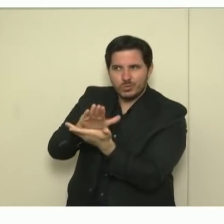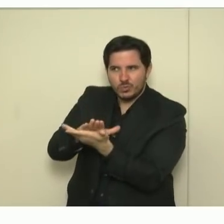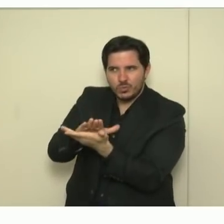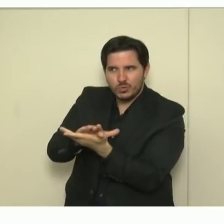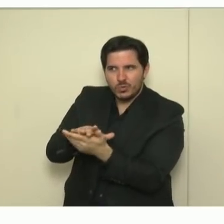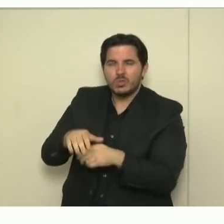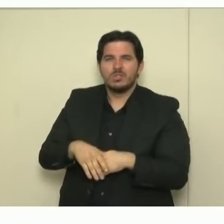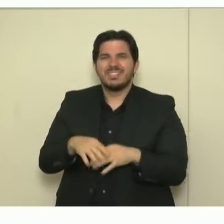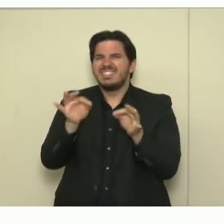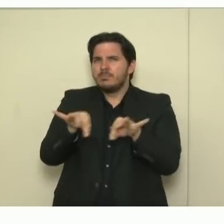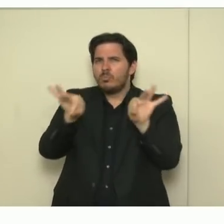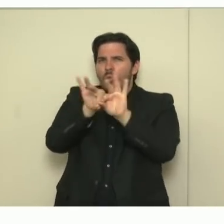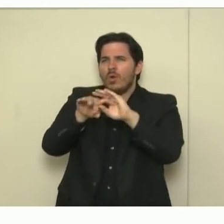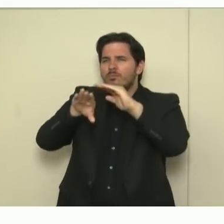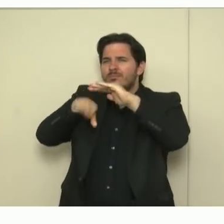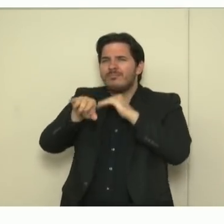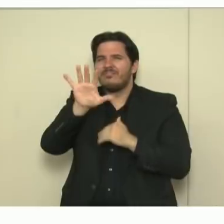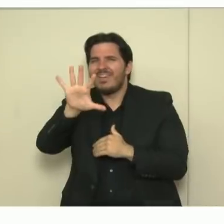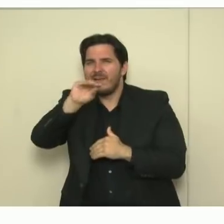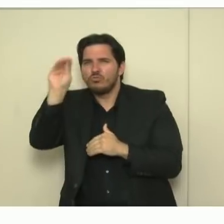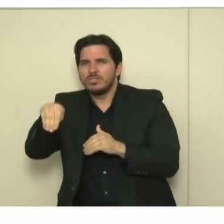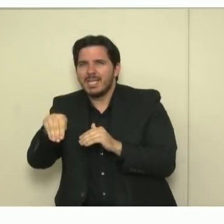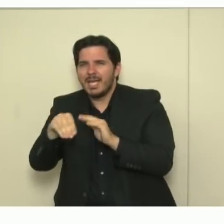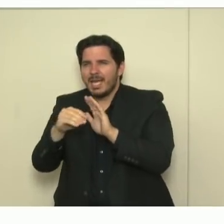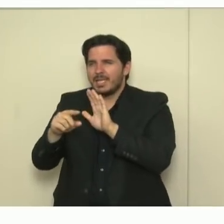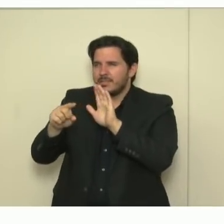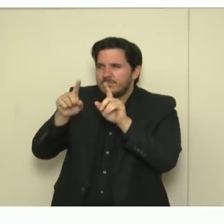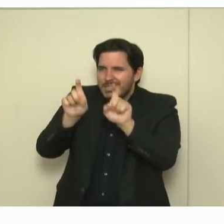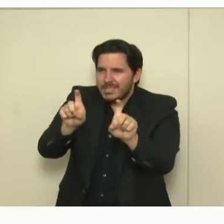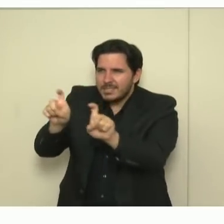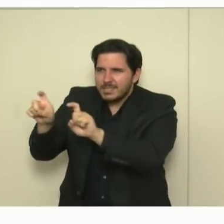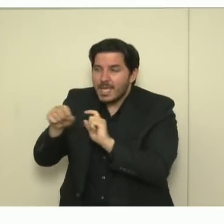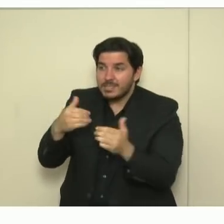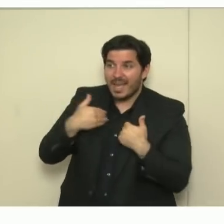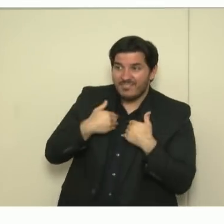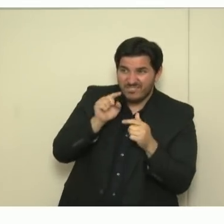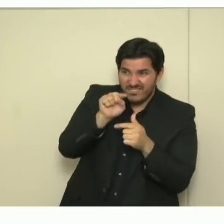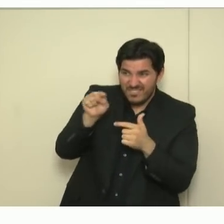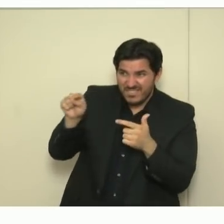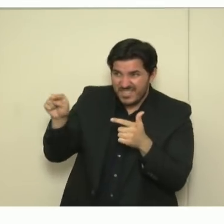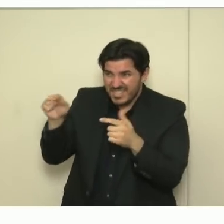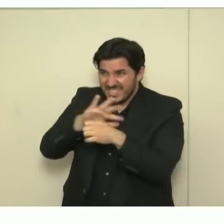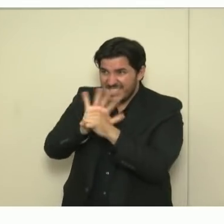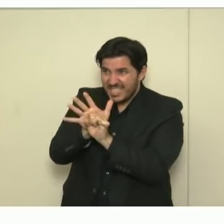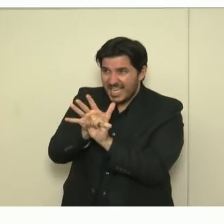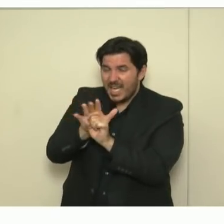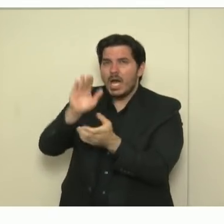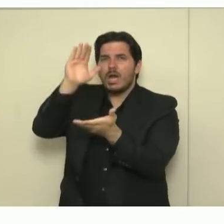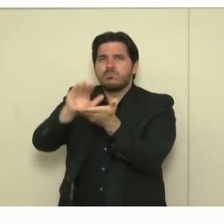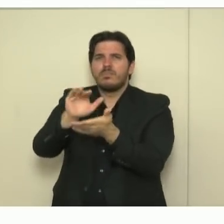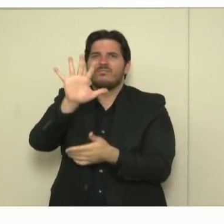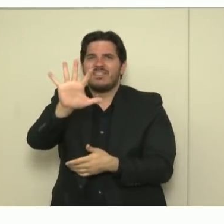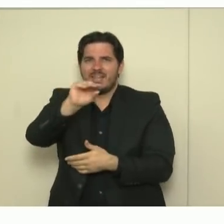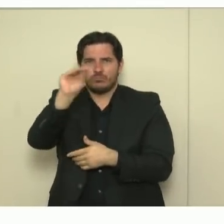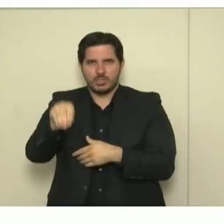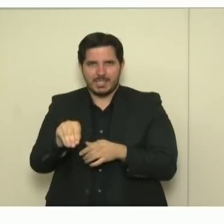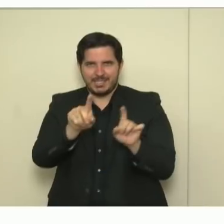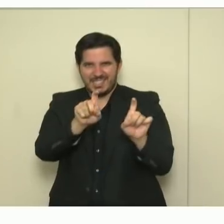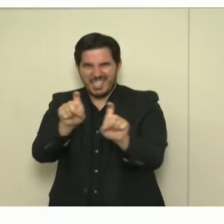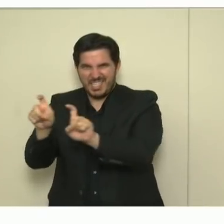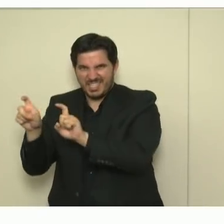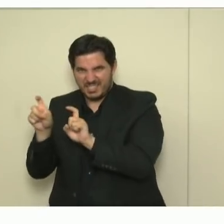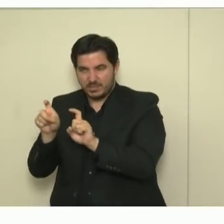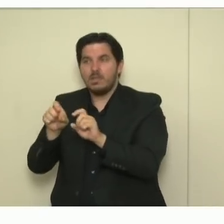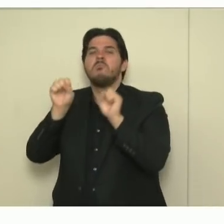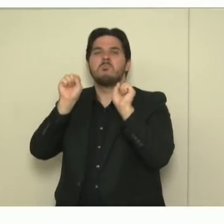rates below 5% and fewer than 8 per 100,000 in the average new daily case rates. So meeting both of those criteria and being back in the